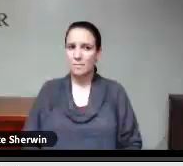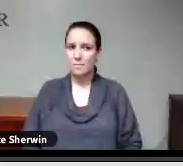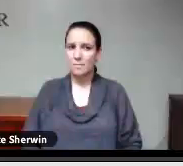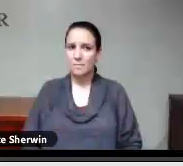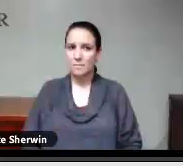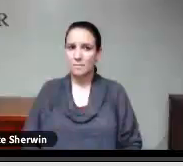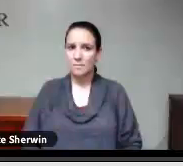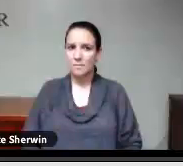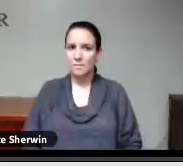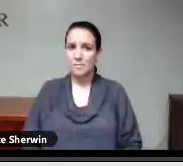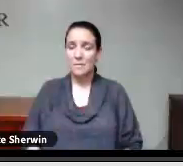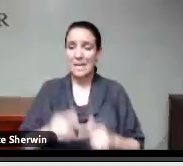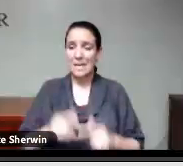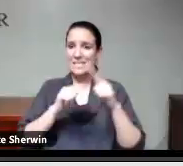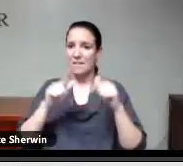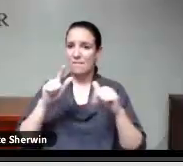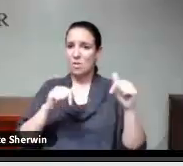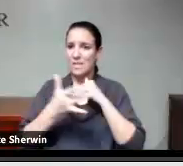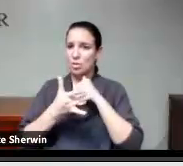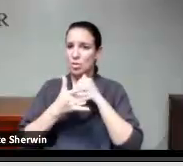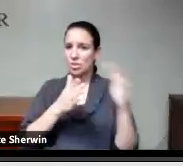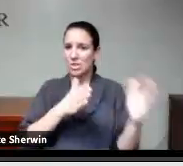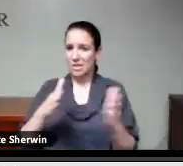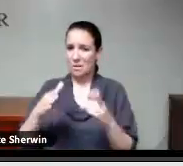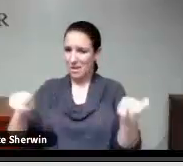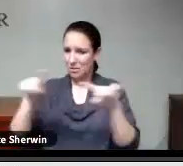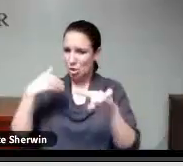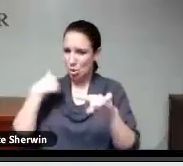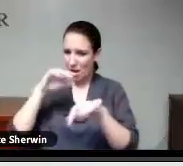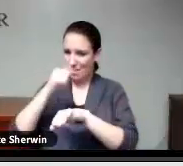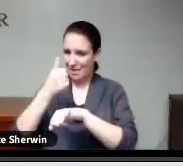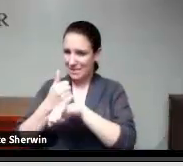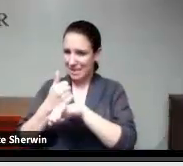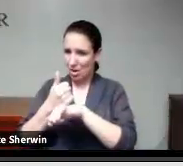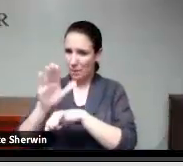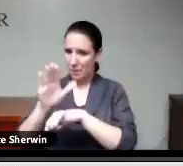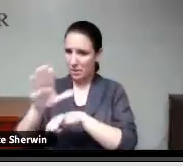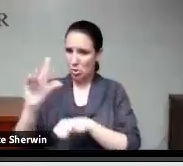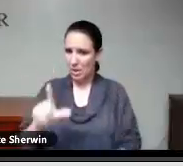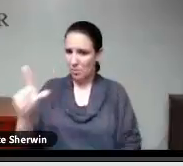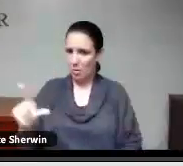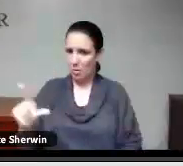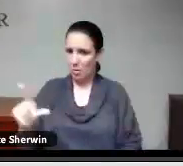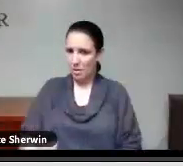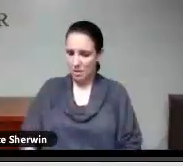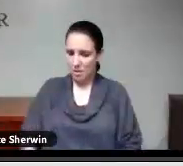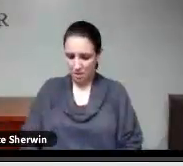diversity strategic plans. Do any of you have diversity strategic plans in your library?